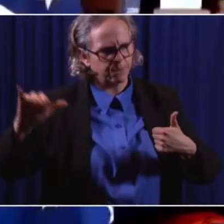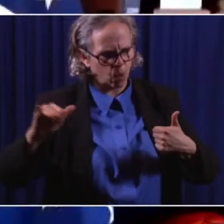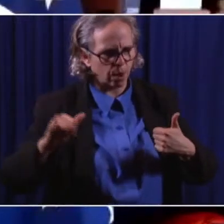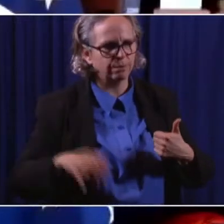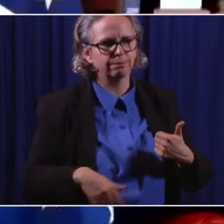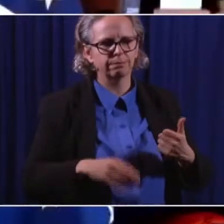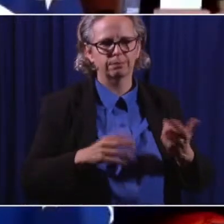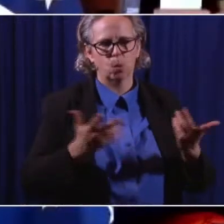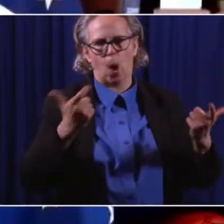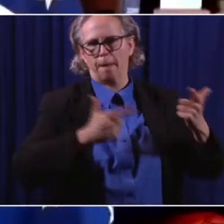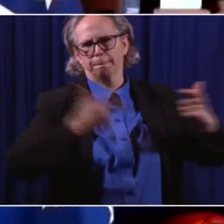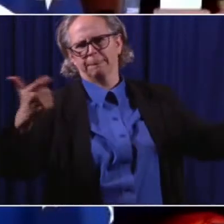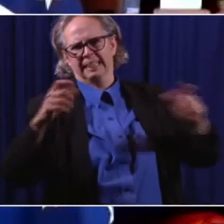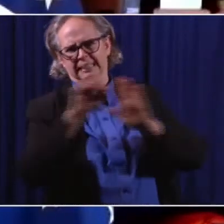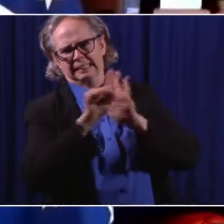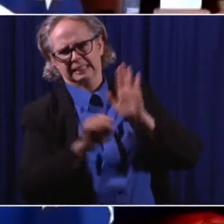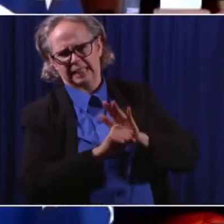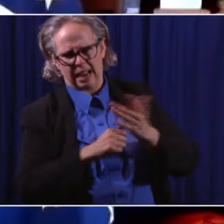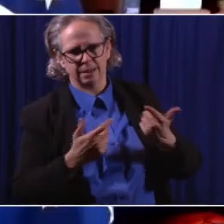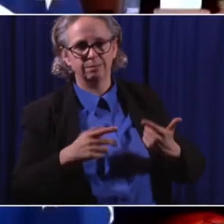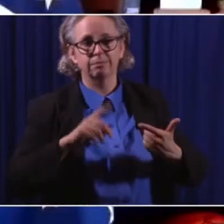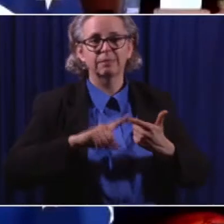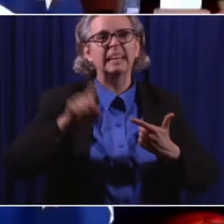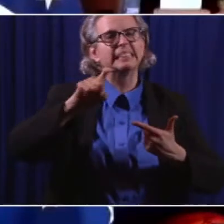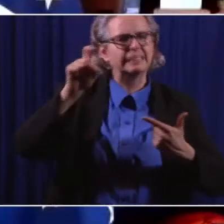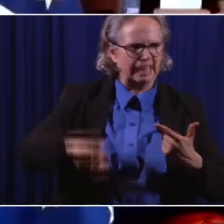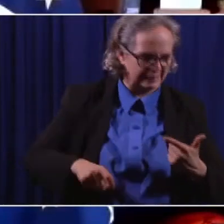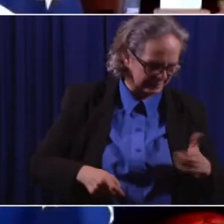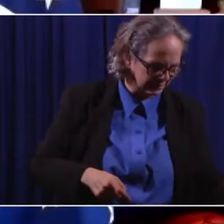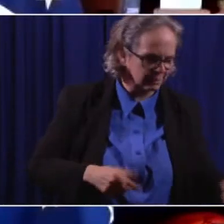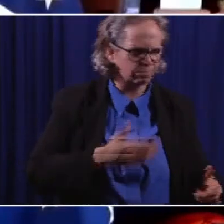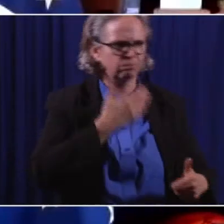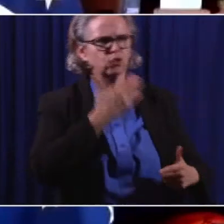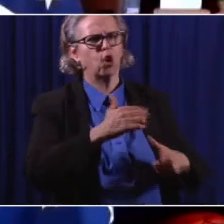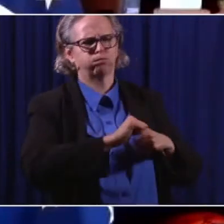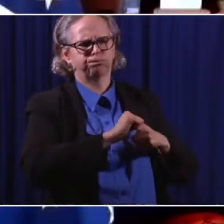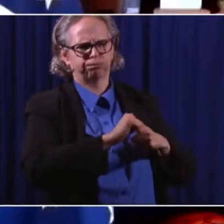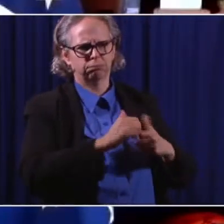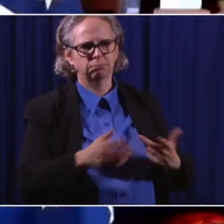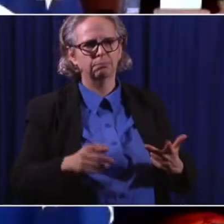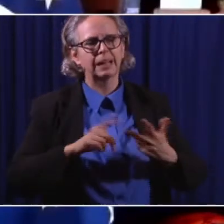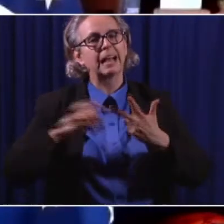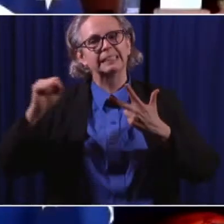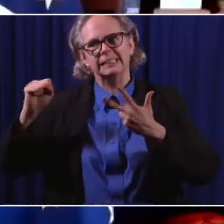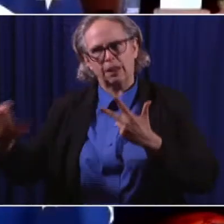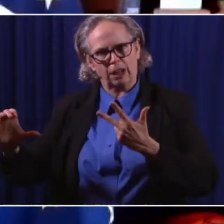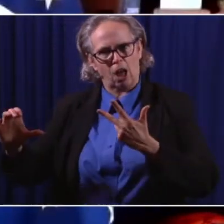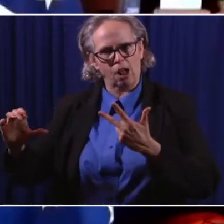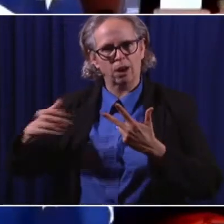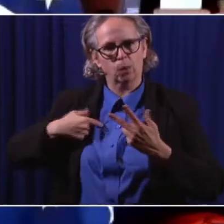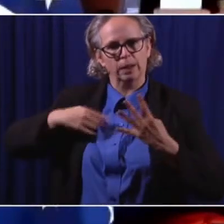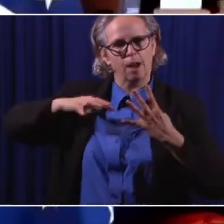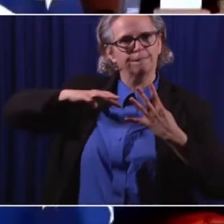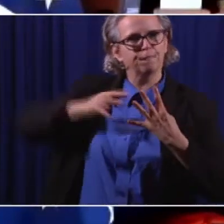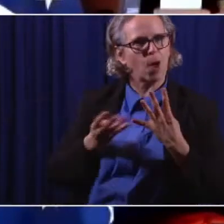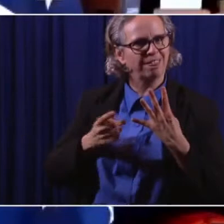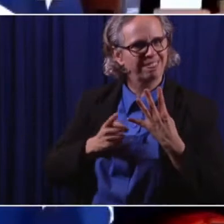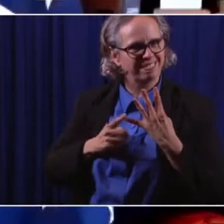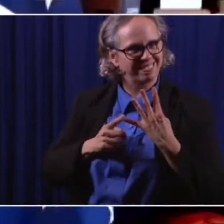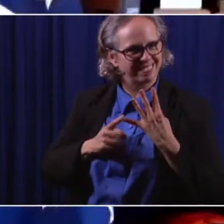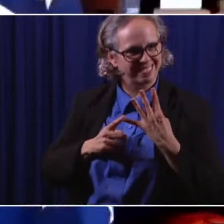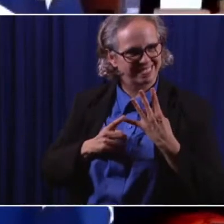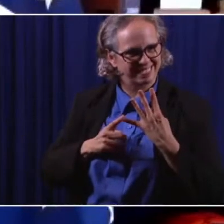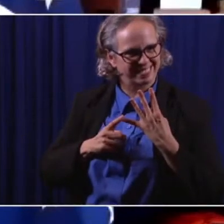state, Texas as well, and South Carolina. And we believe that, frankly, we can get to number 2 in this